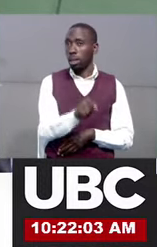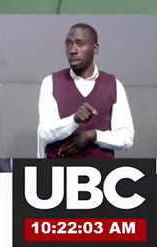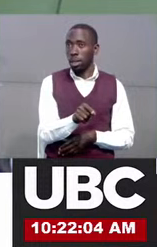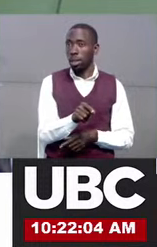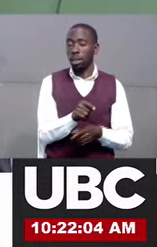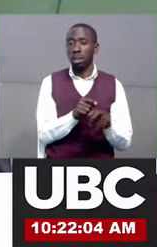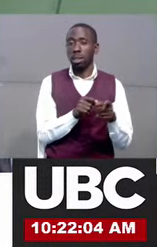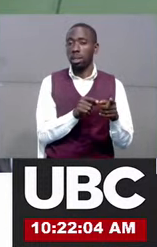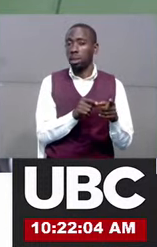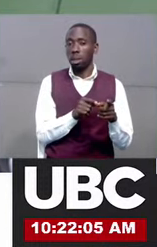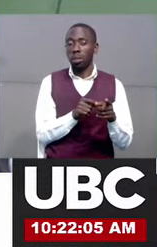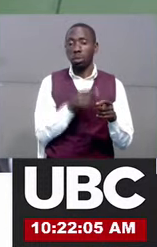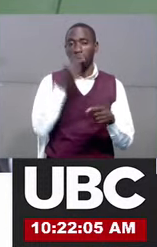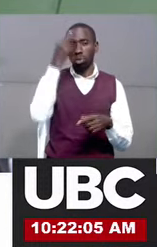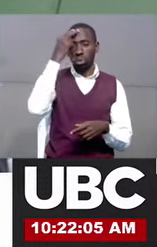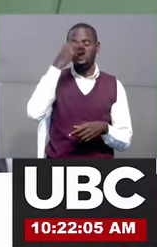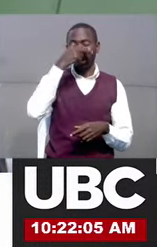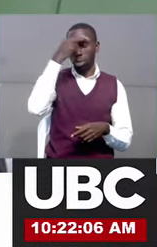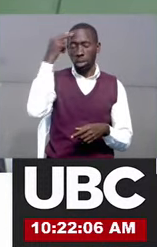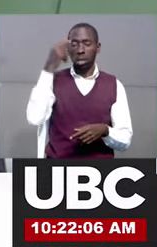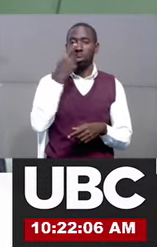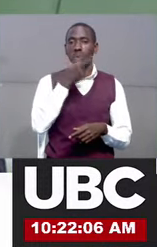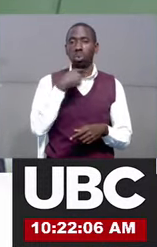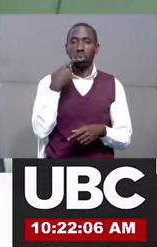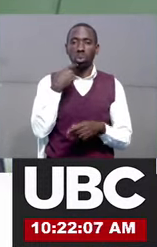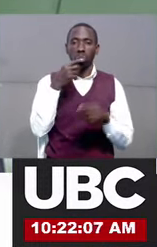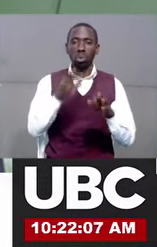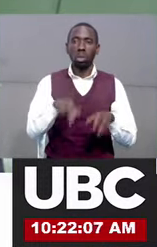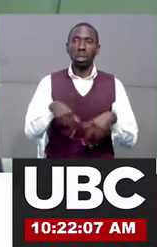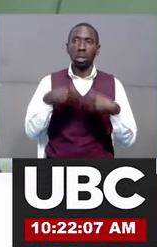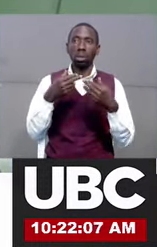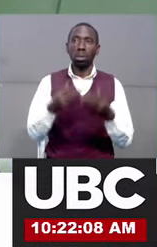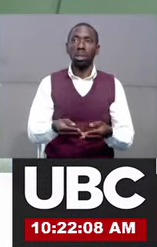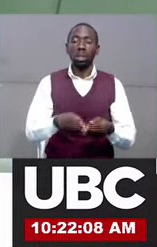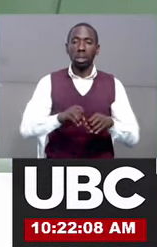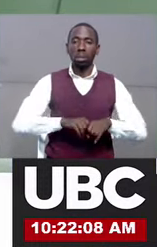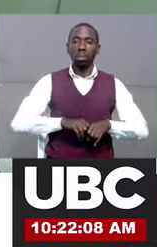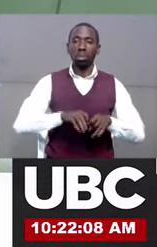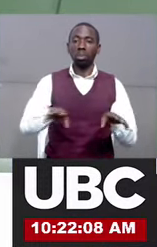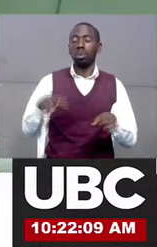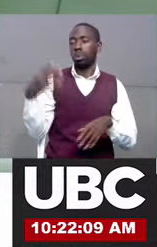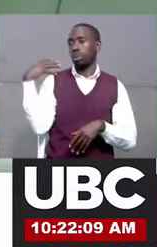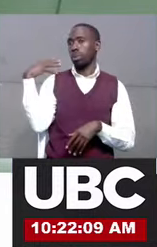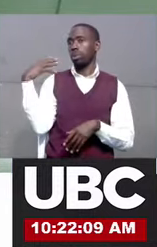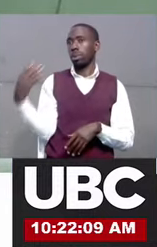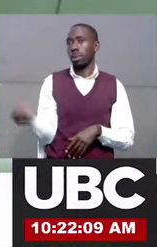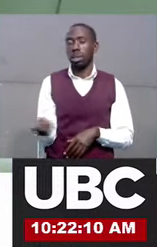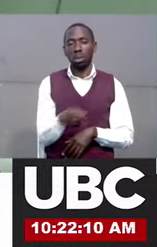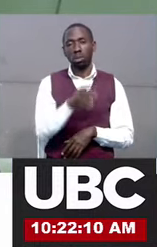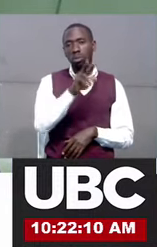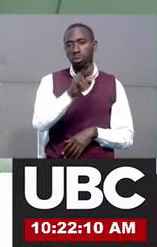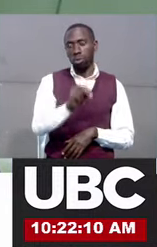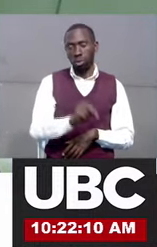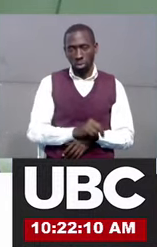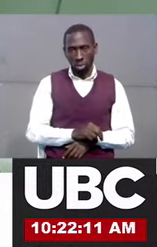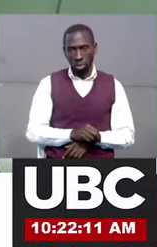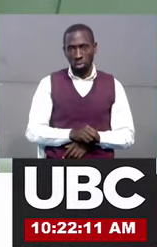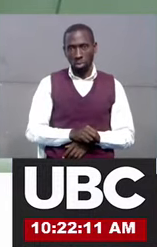meant for the students whose results were released recently, as it's being